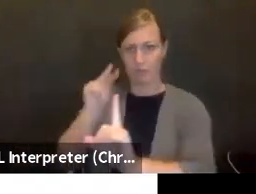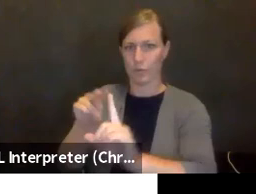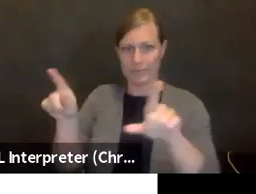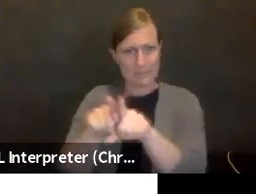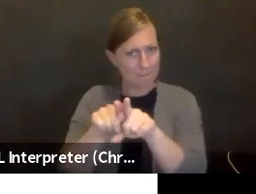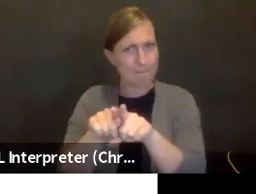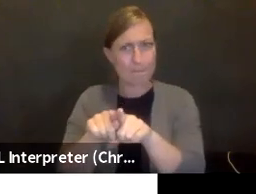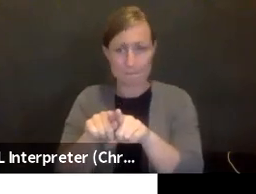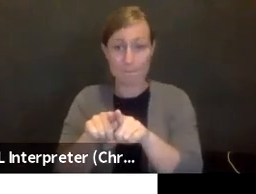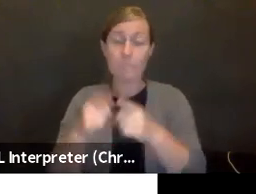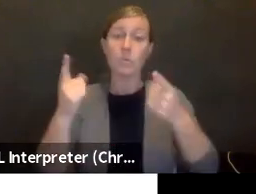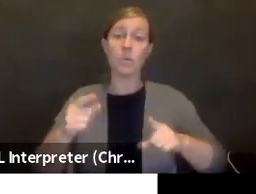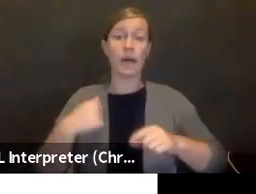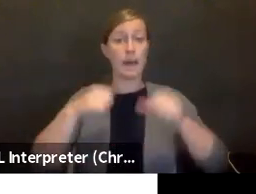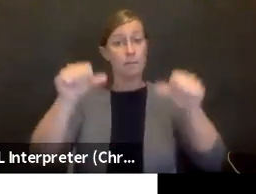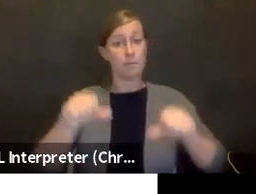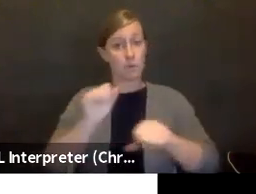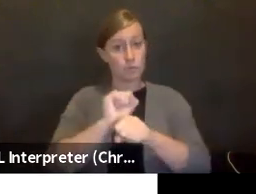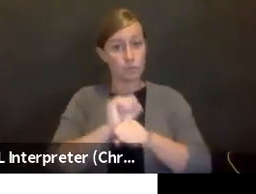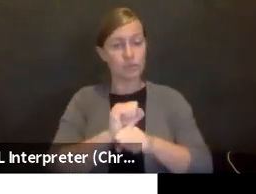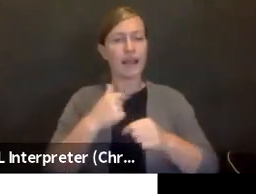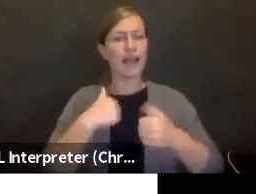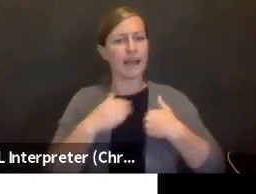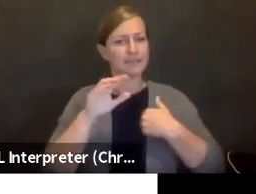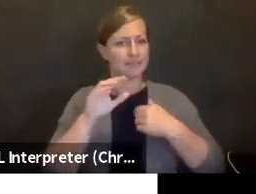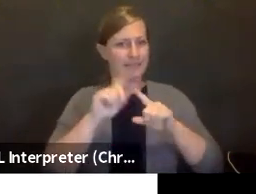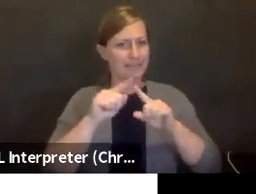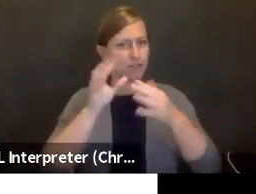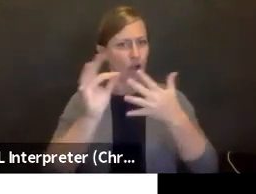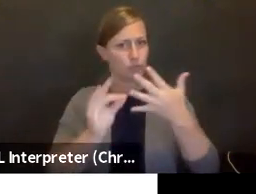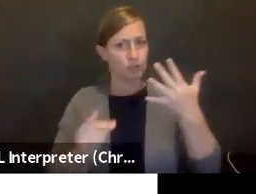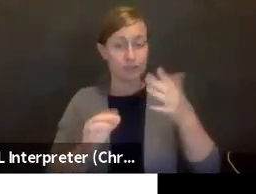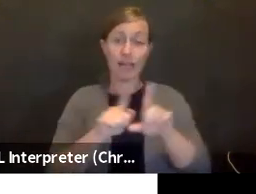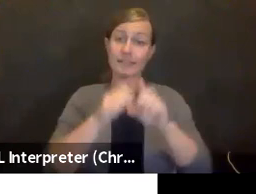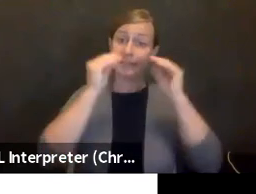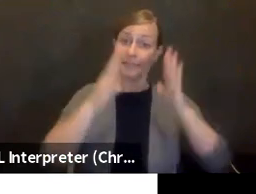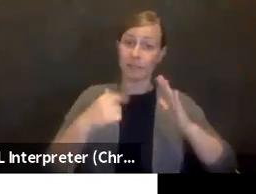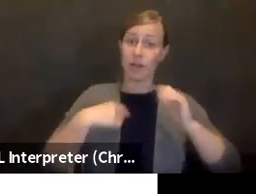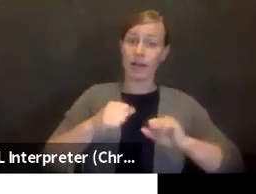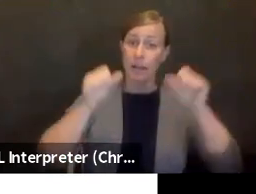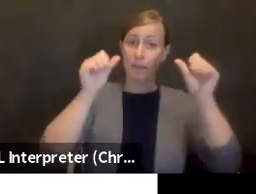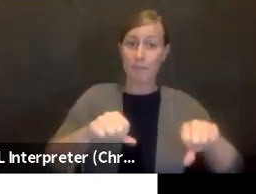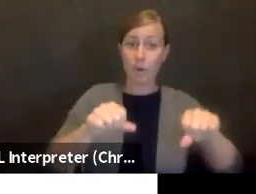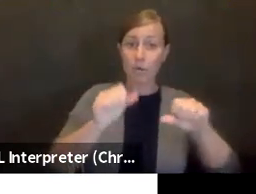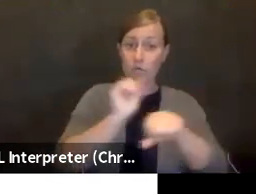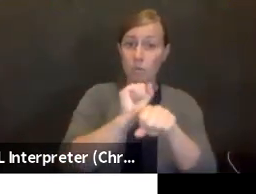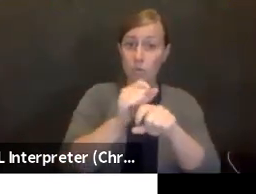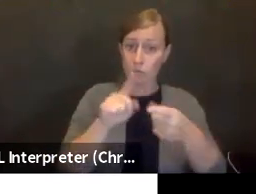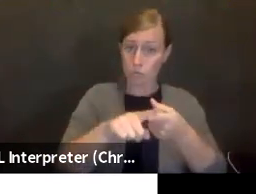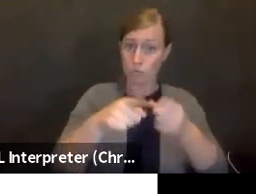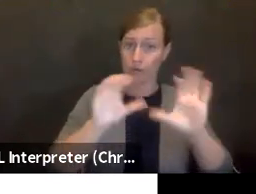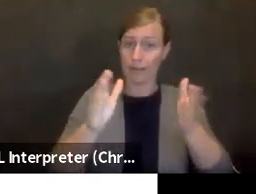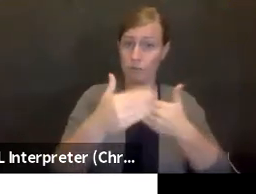So when I post work, I have the following options. As a teacher, I can post work to the classroom journal as a